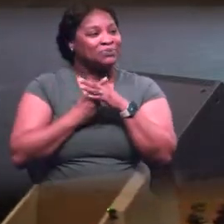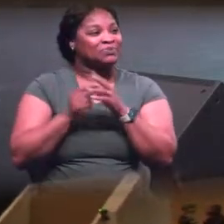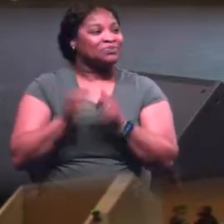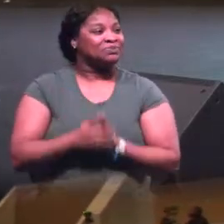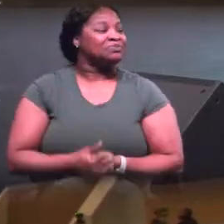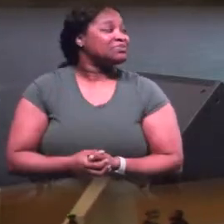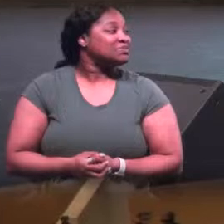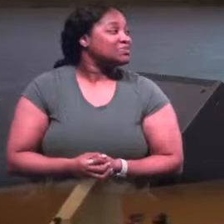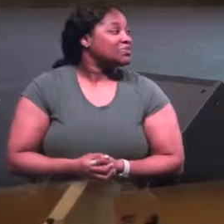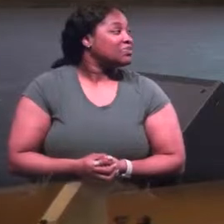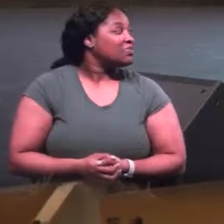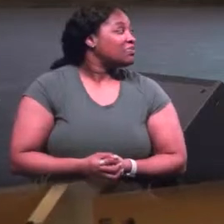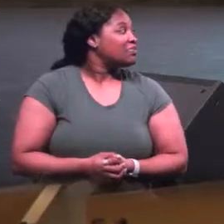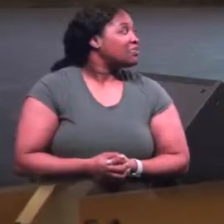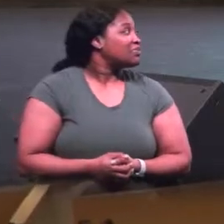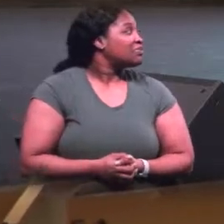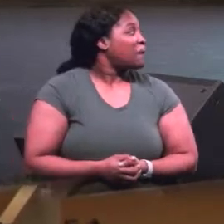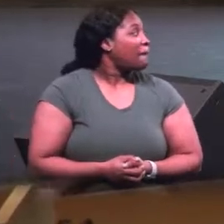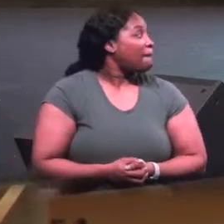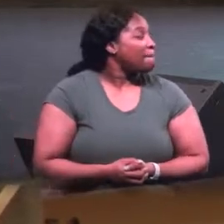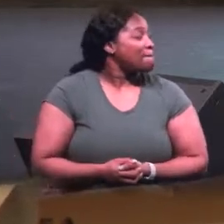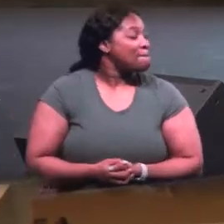Listen.